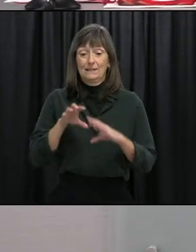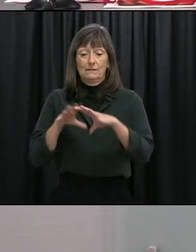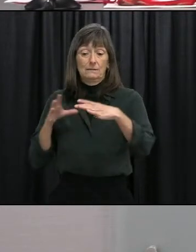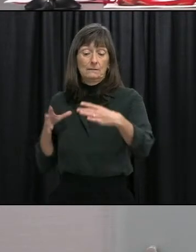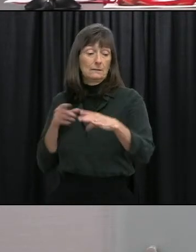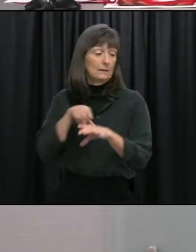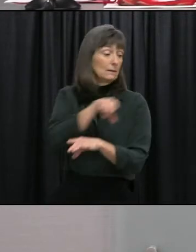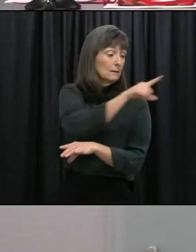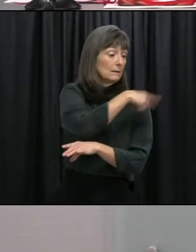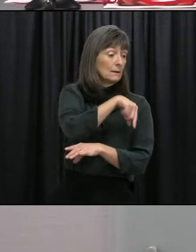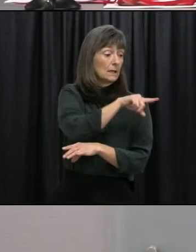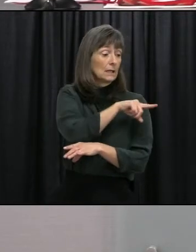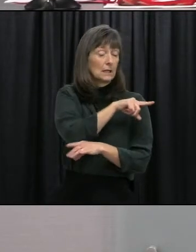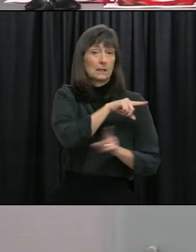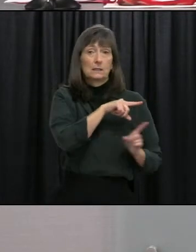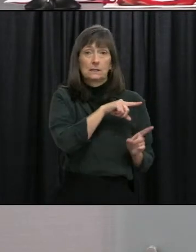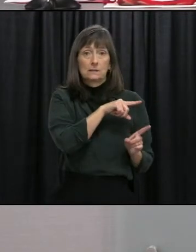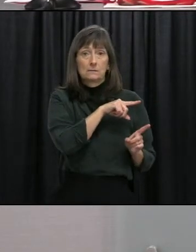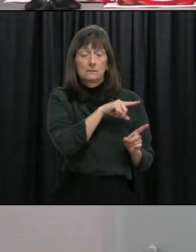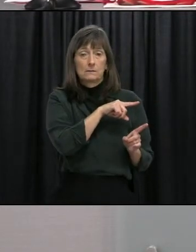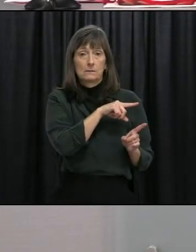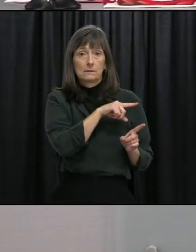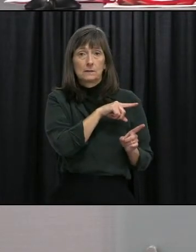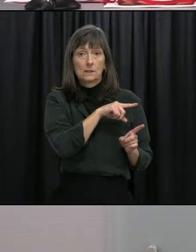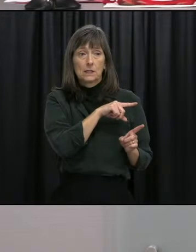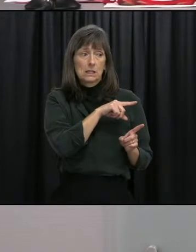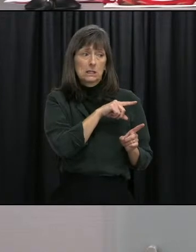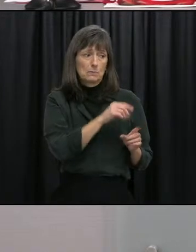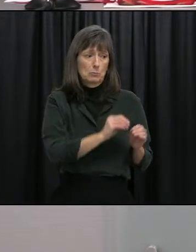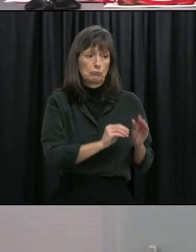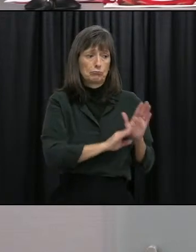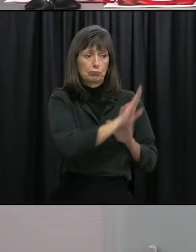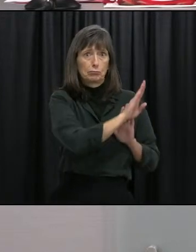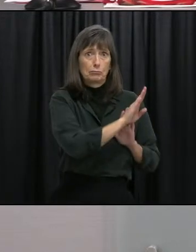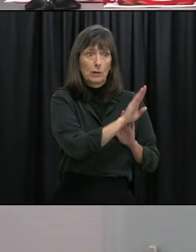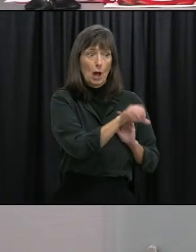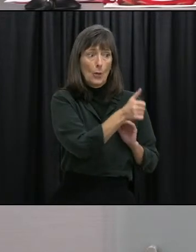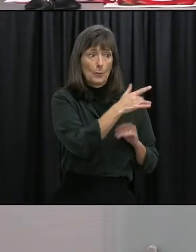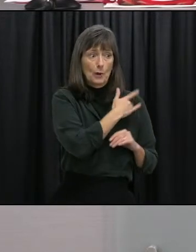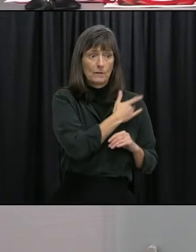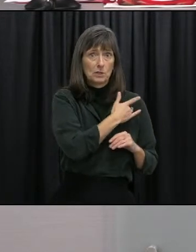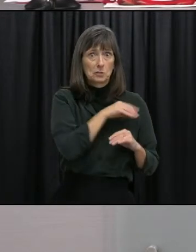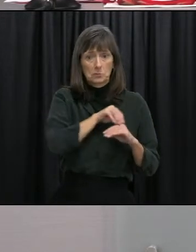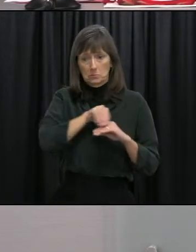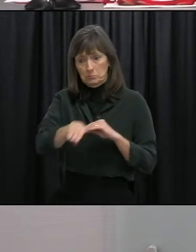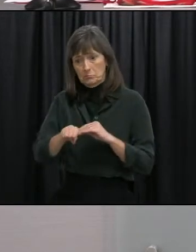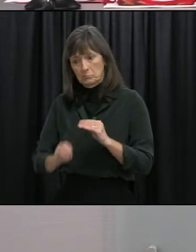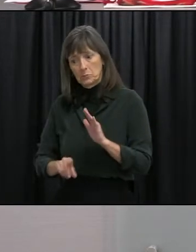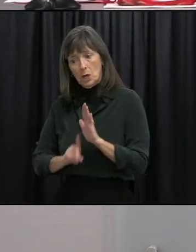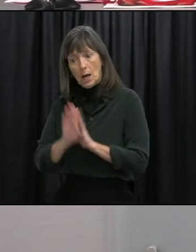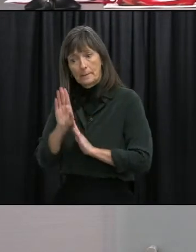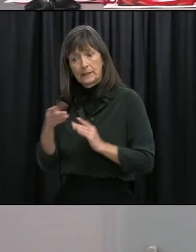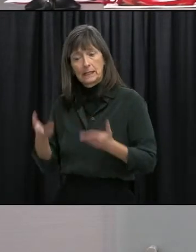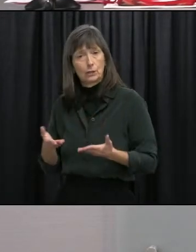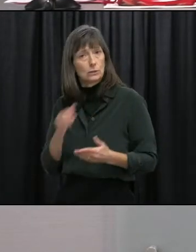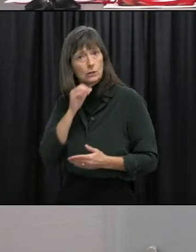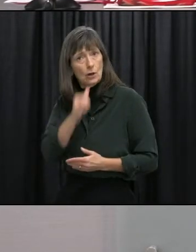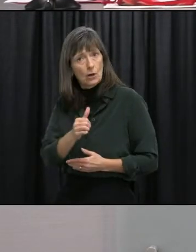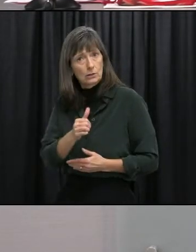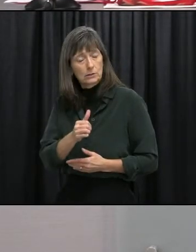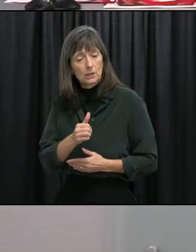has not apparently translated into cases here. So I'm wondering whether there's going to be more focus on the